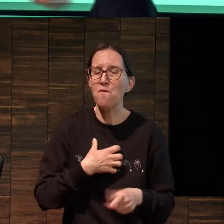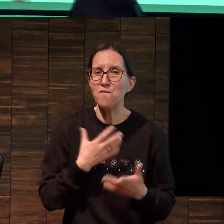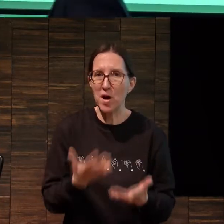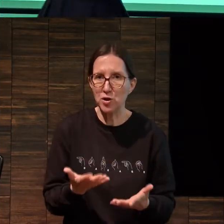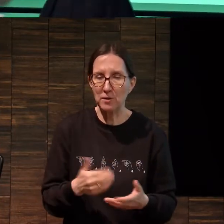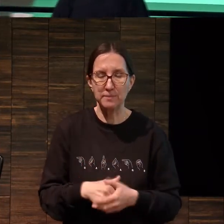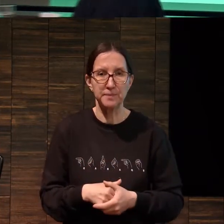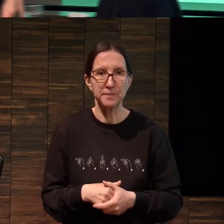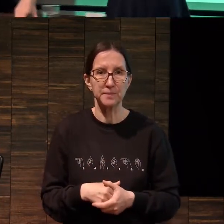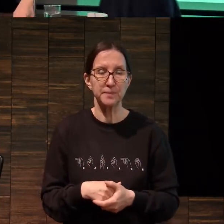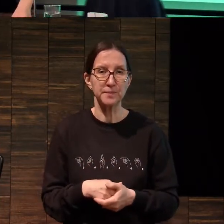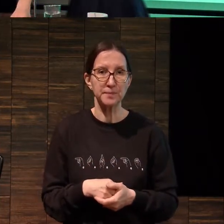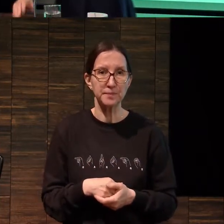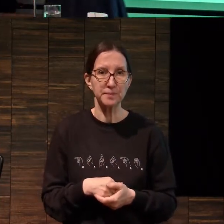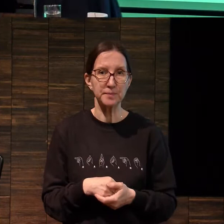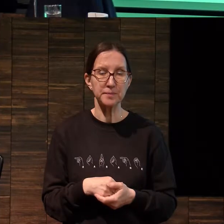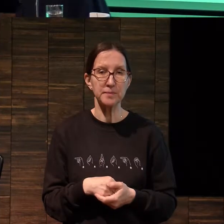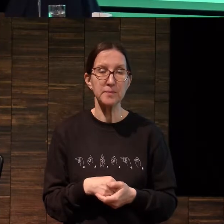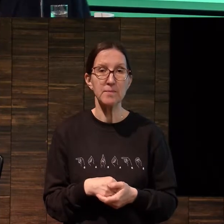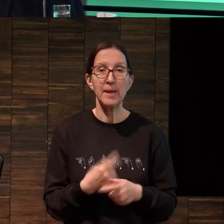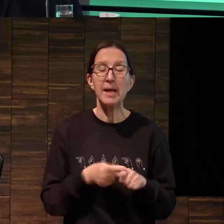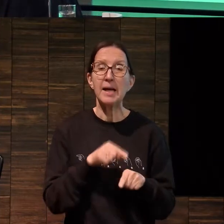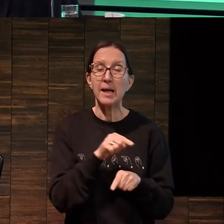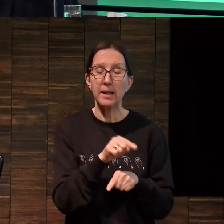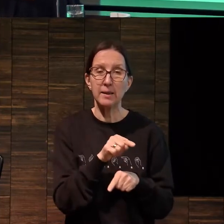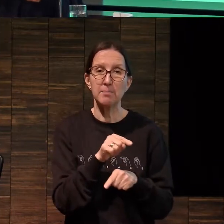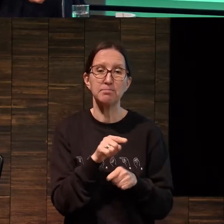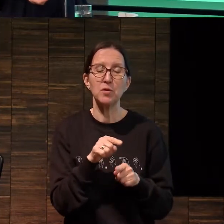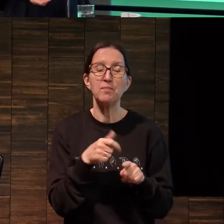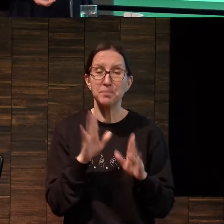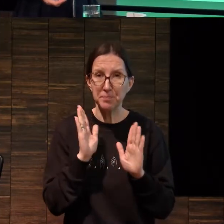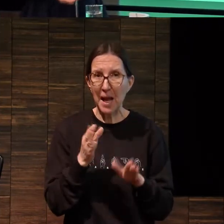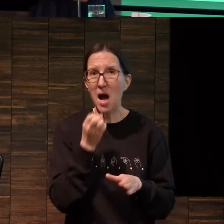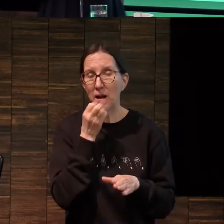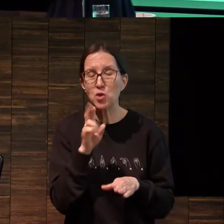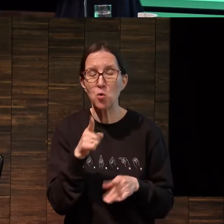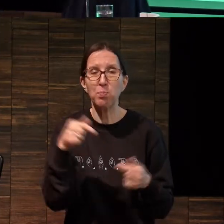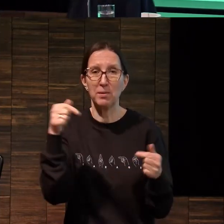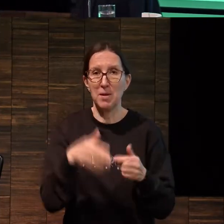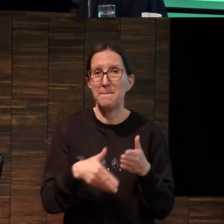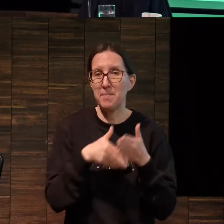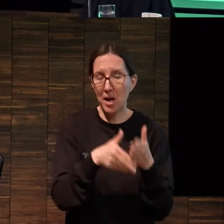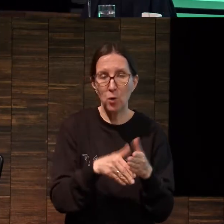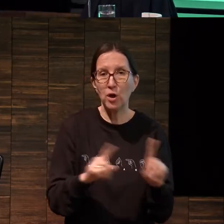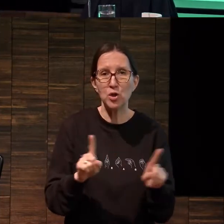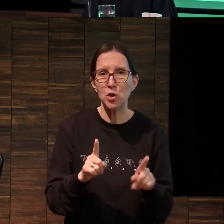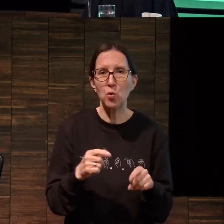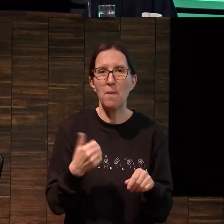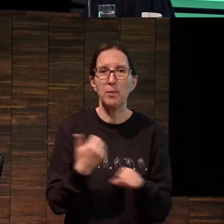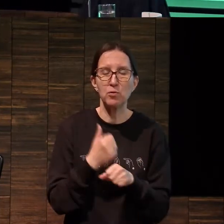they have to use the keyboard. What is important here?